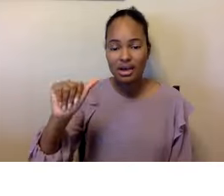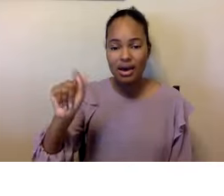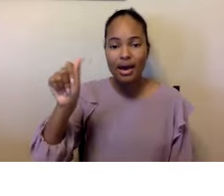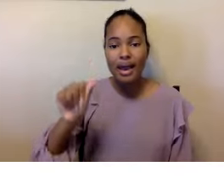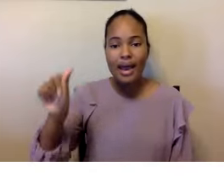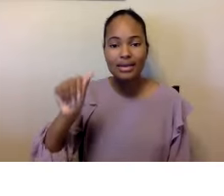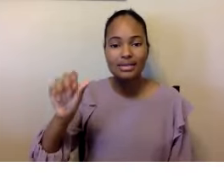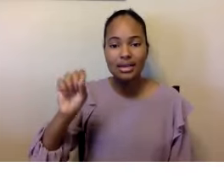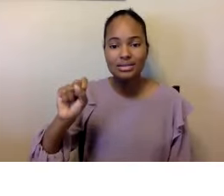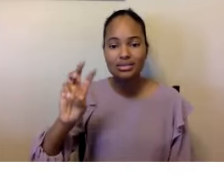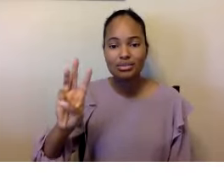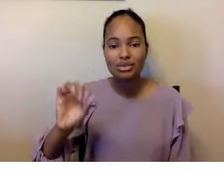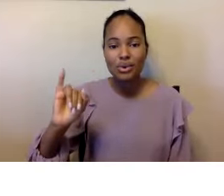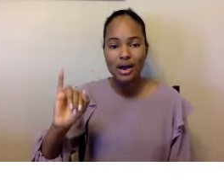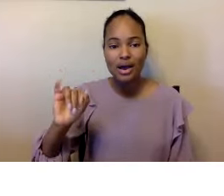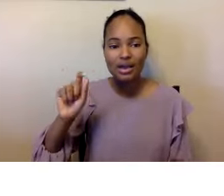g.garcia@swifamilies.org.